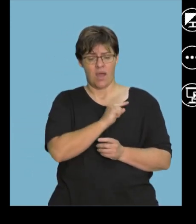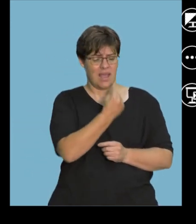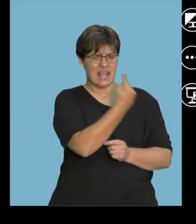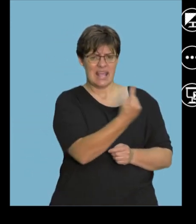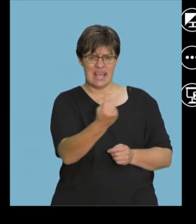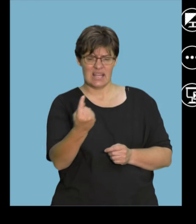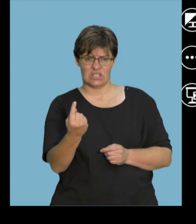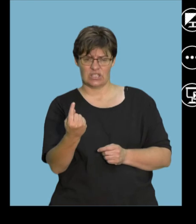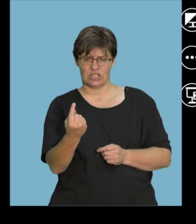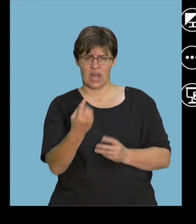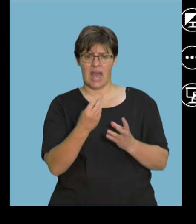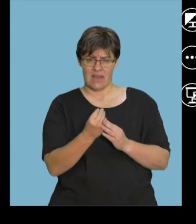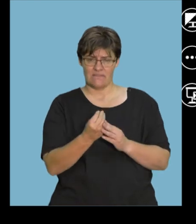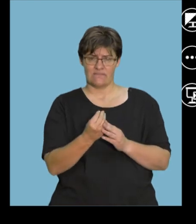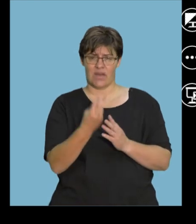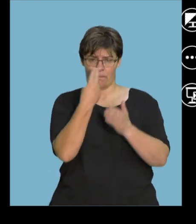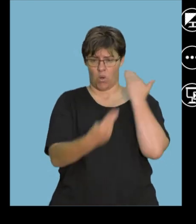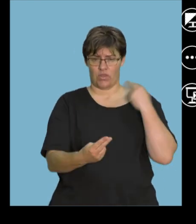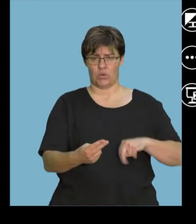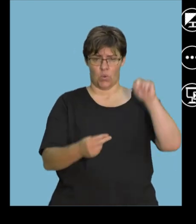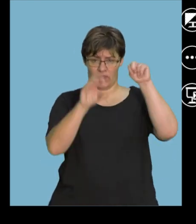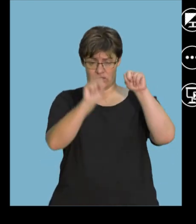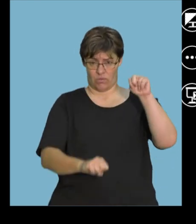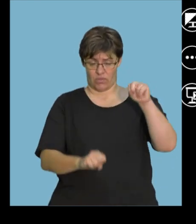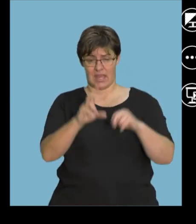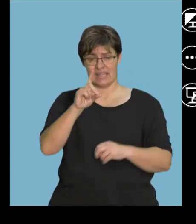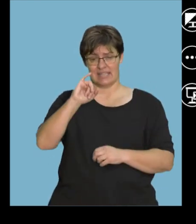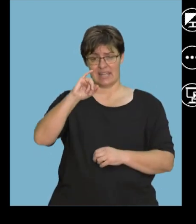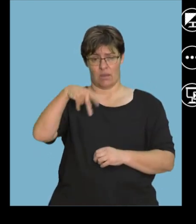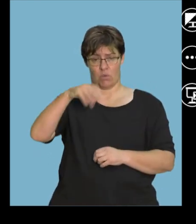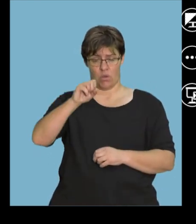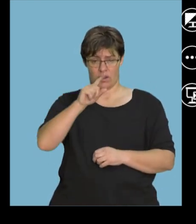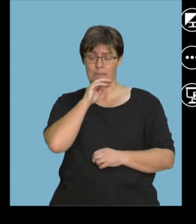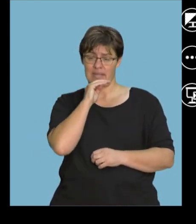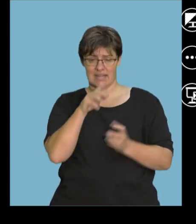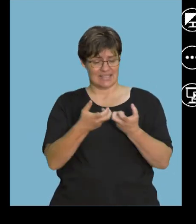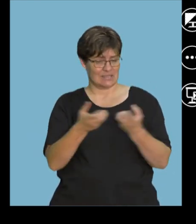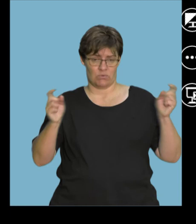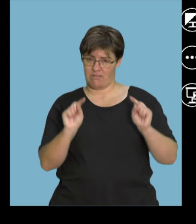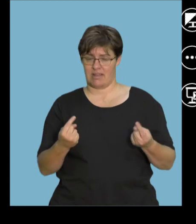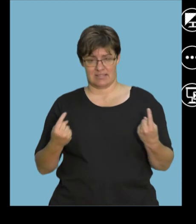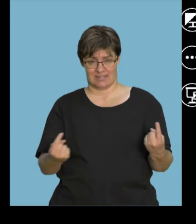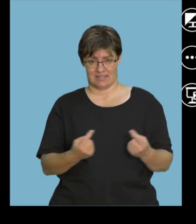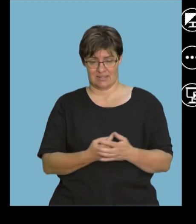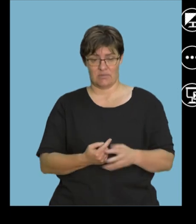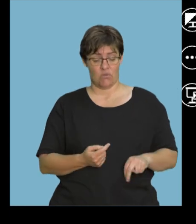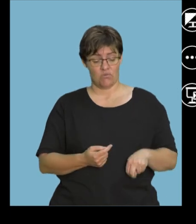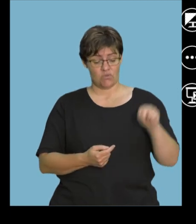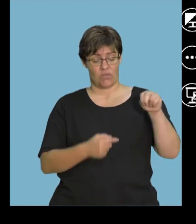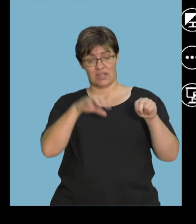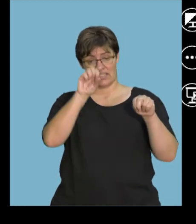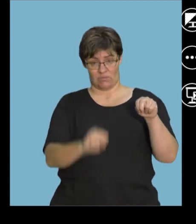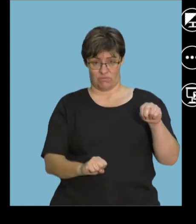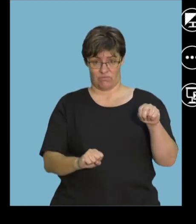Now, because every magnet is a dipole, we said that these two cannot be separated.